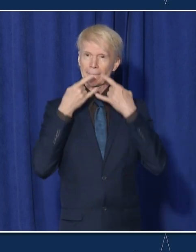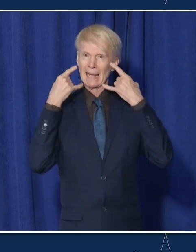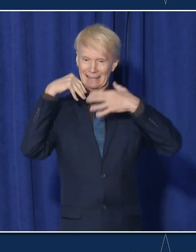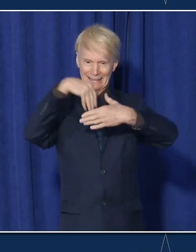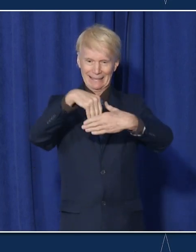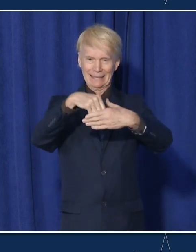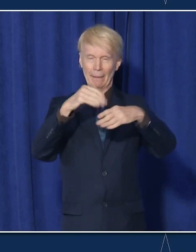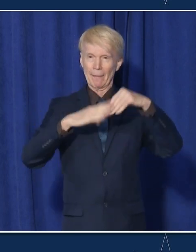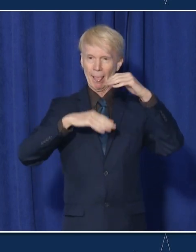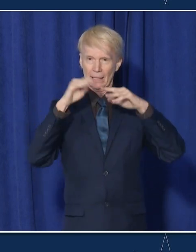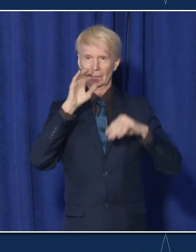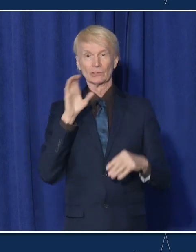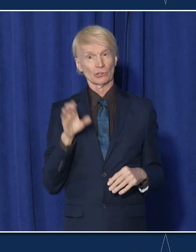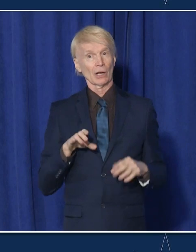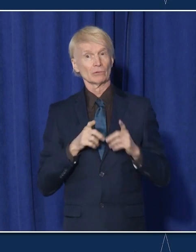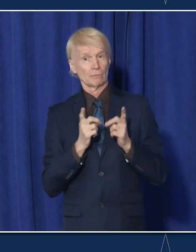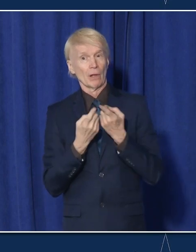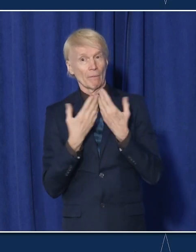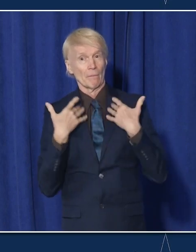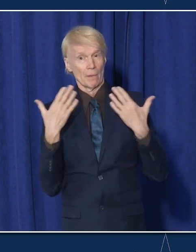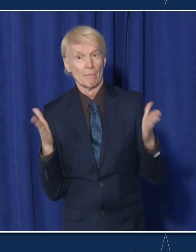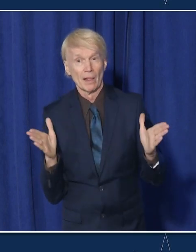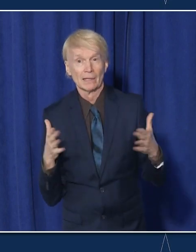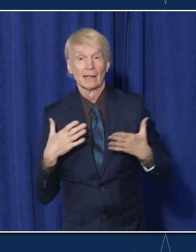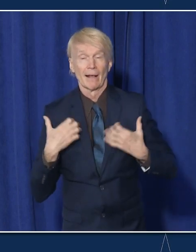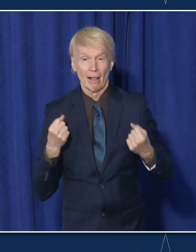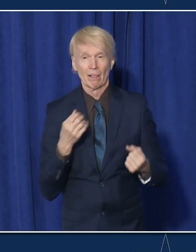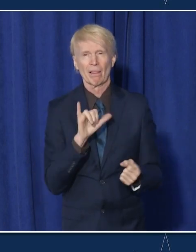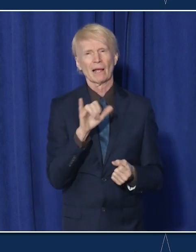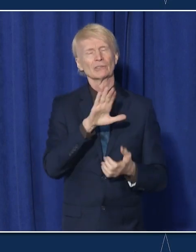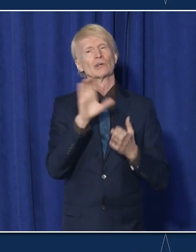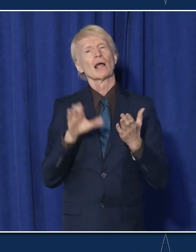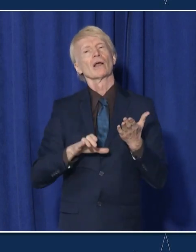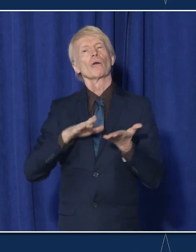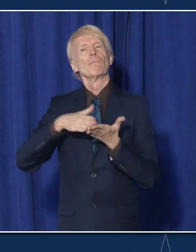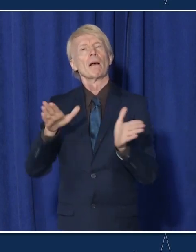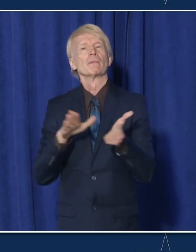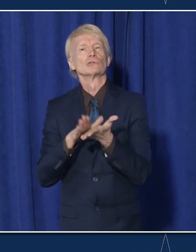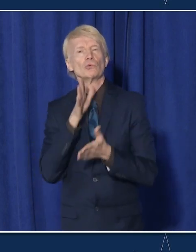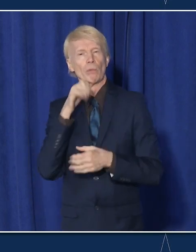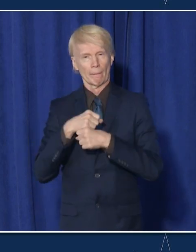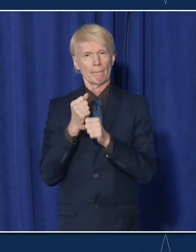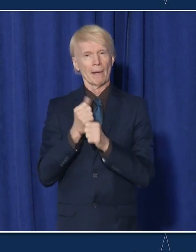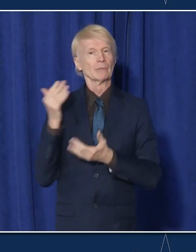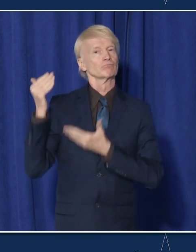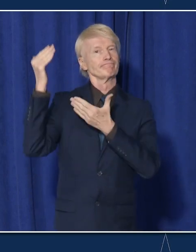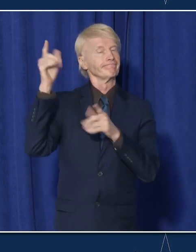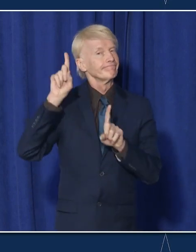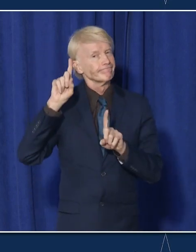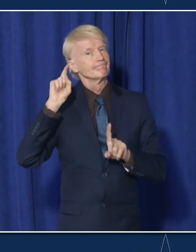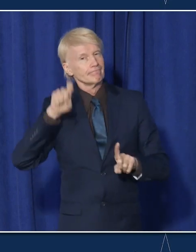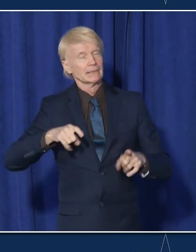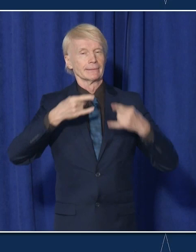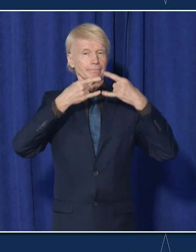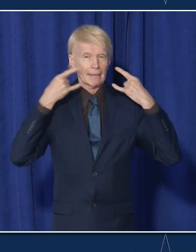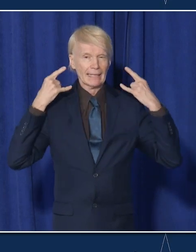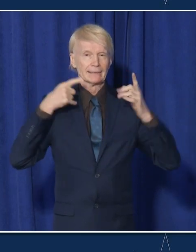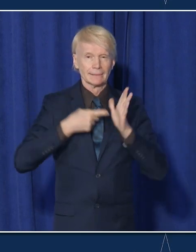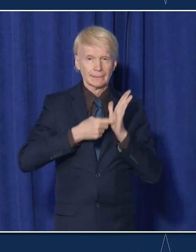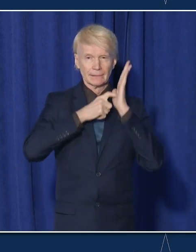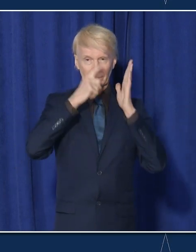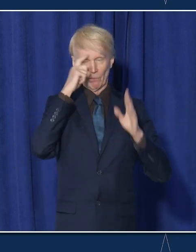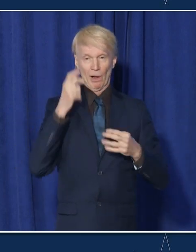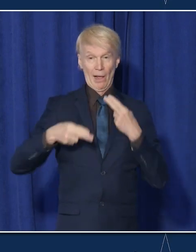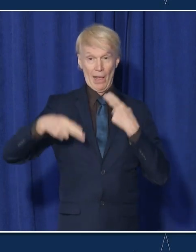as a requirement. I would expect we would see Chicago Public Schools, for example, make a decision to go back to a mask requirement. There are